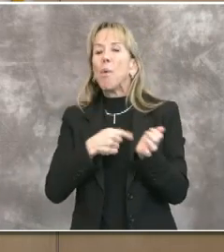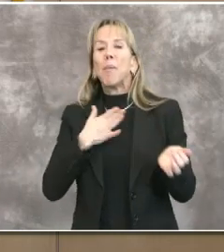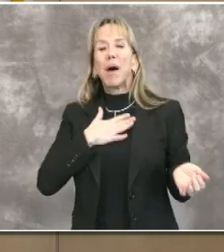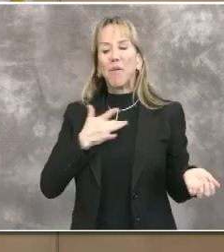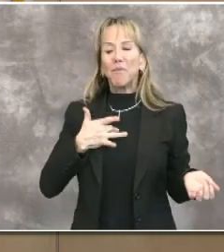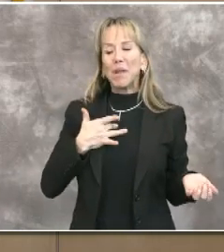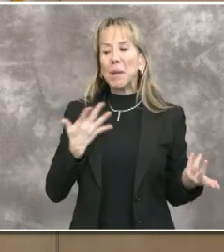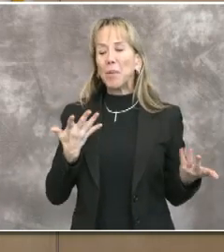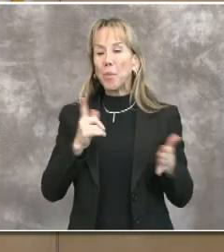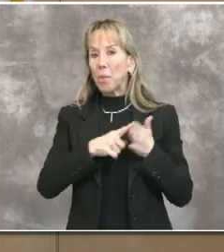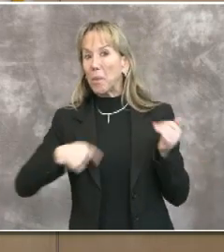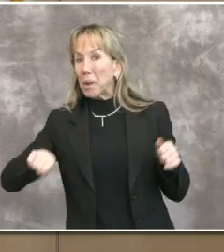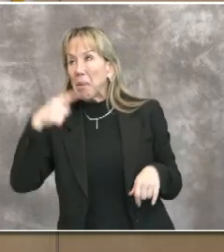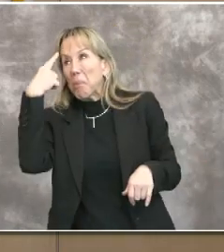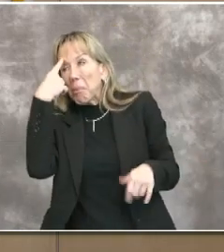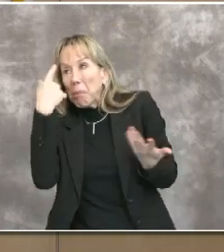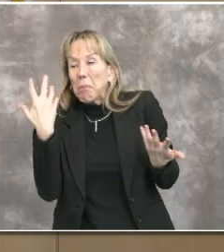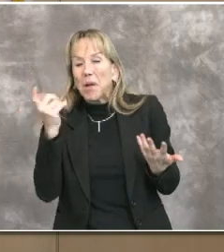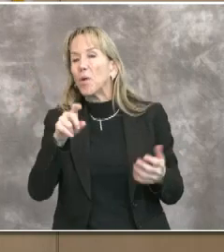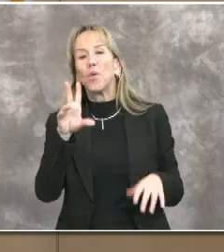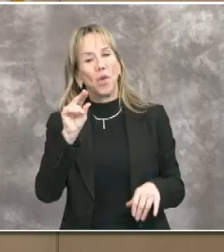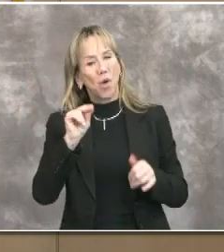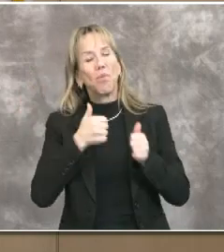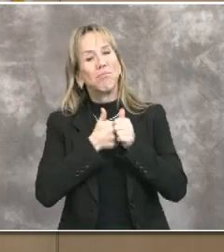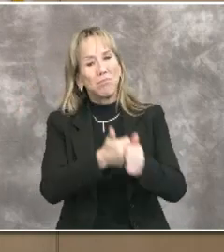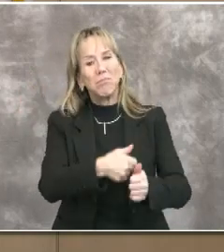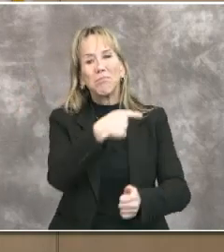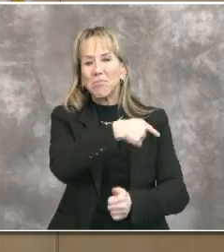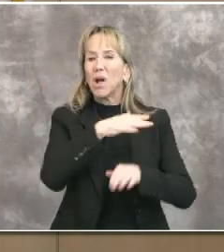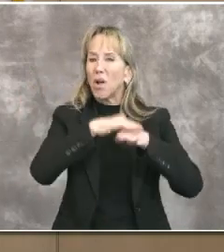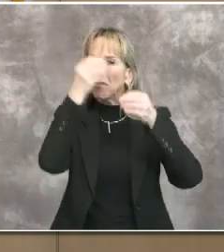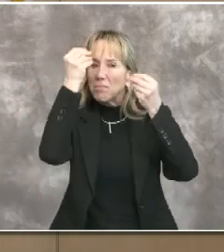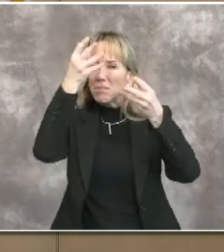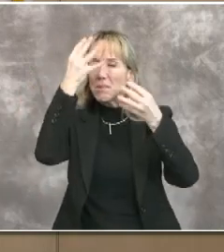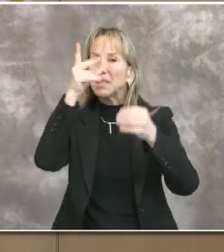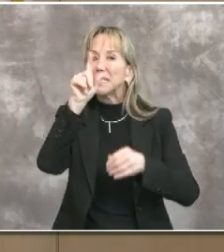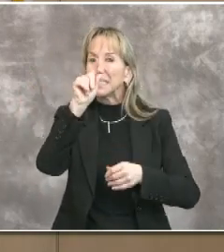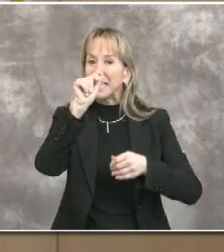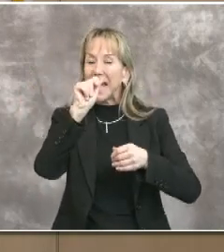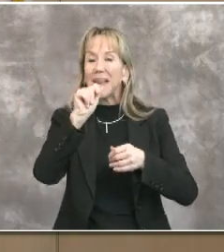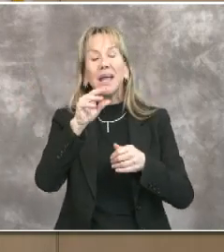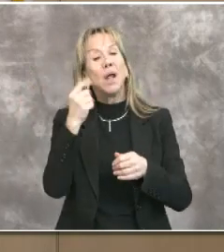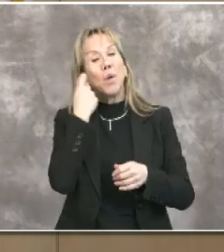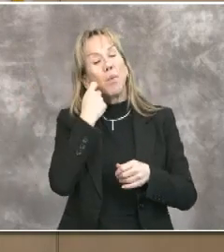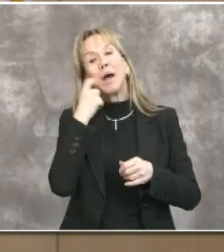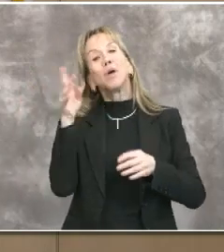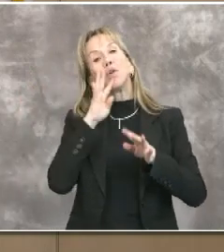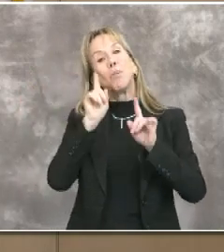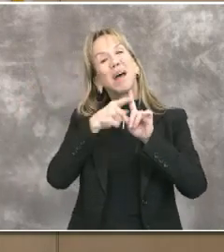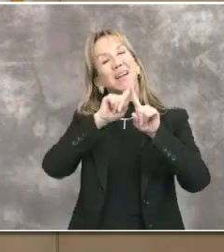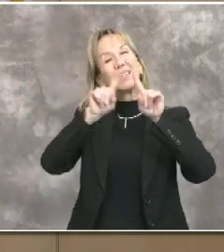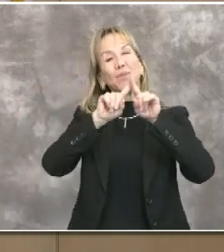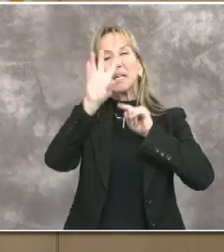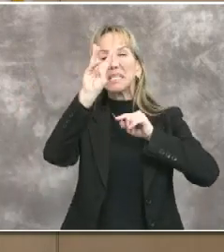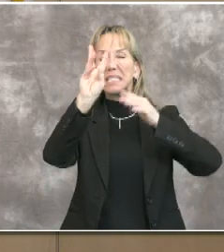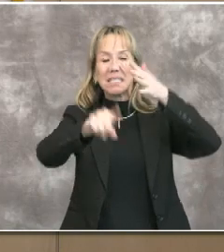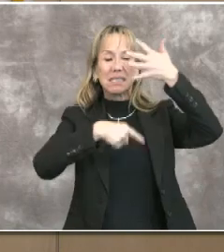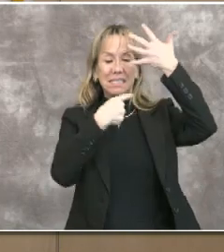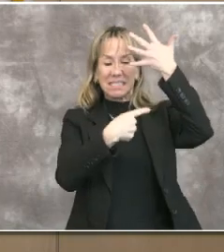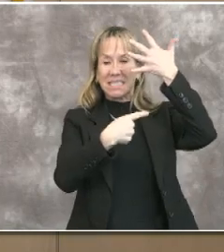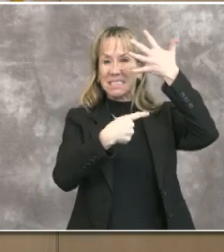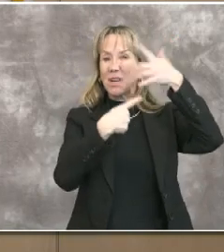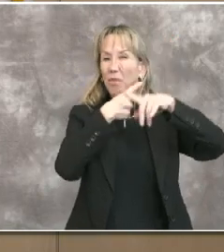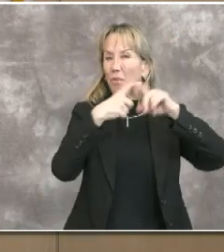as Supervisor Cox has stated, the 6 indicators are from the federal government, and that 6th